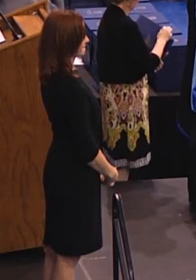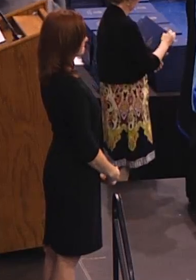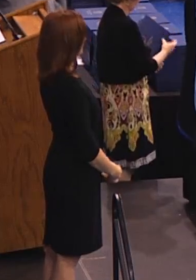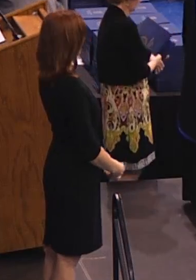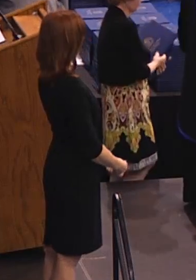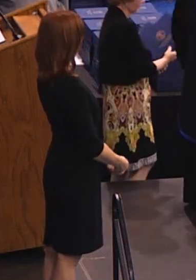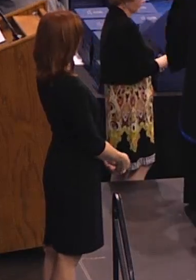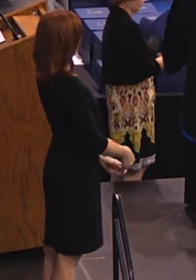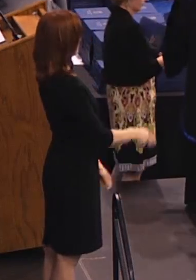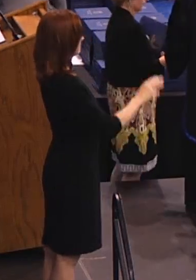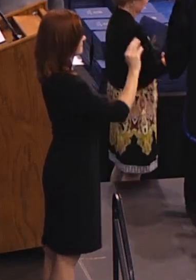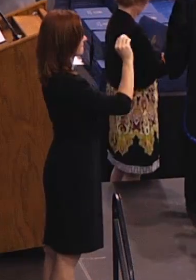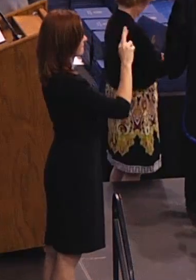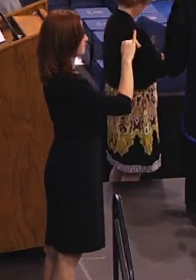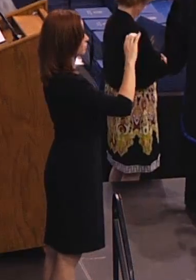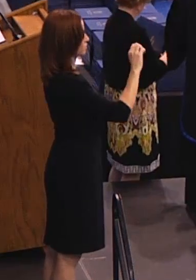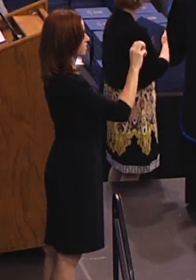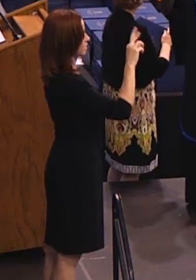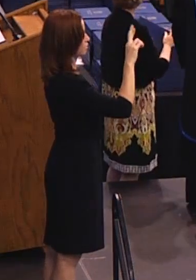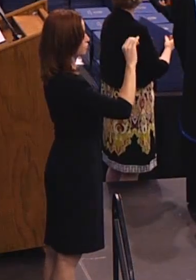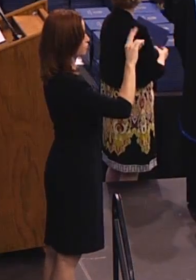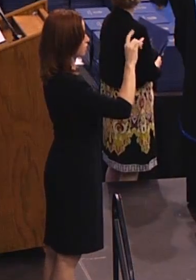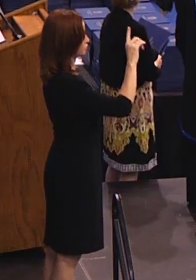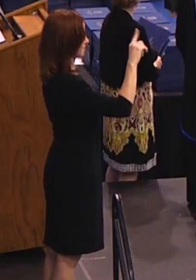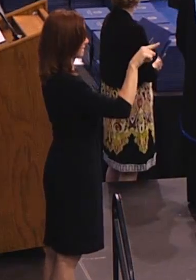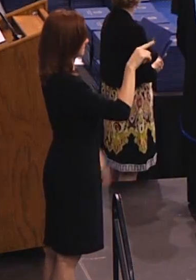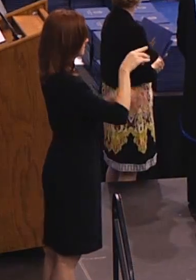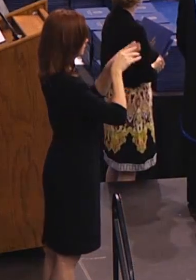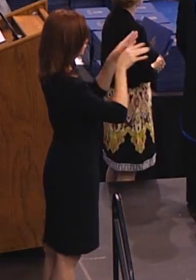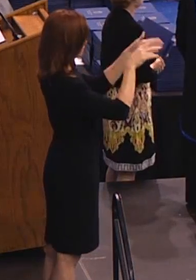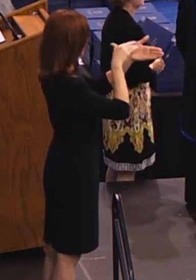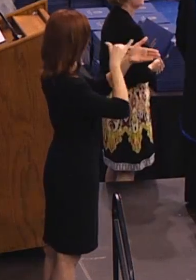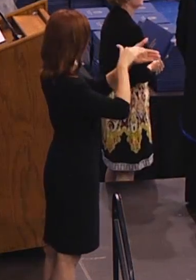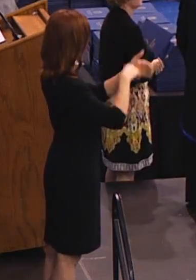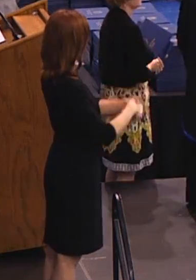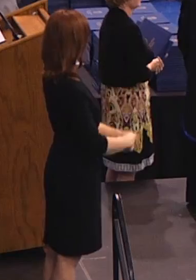Catherine Marie Rodriguez, General Studies.